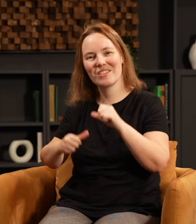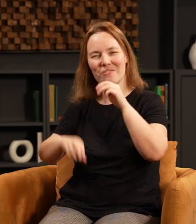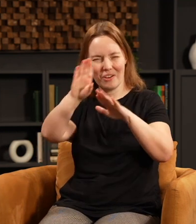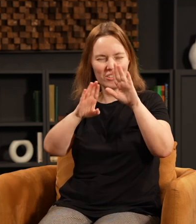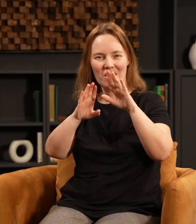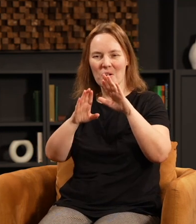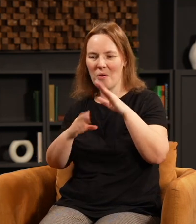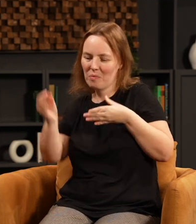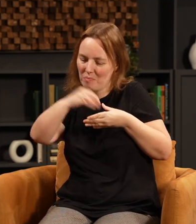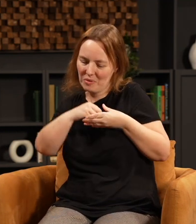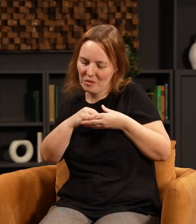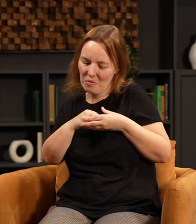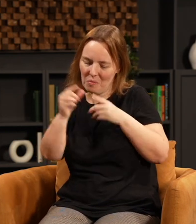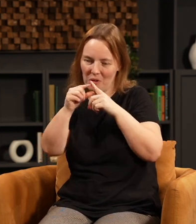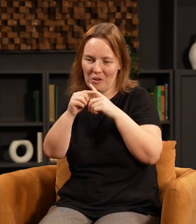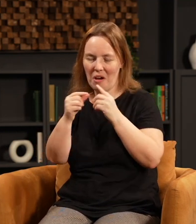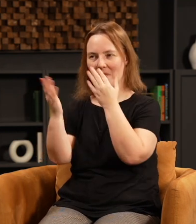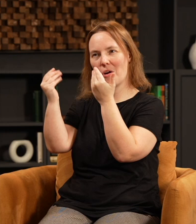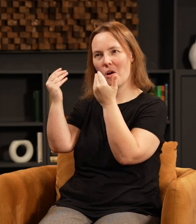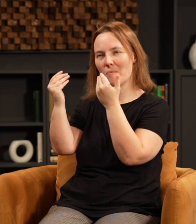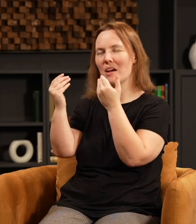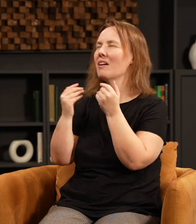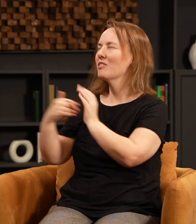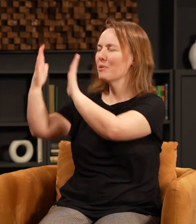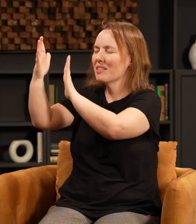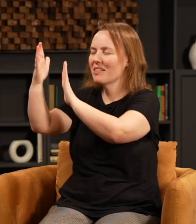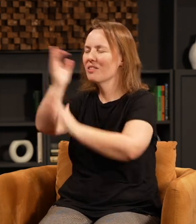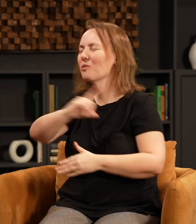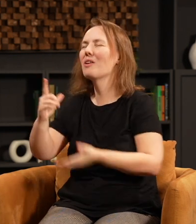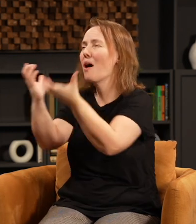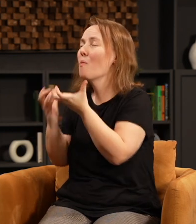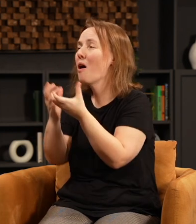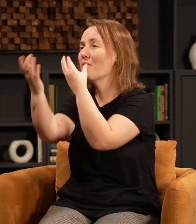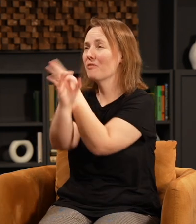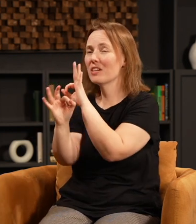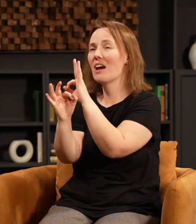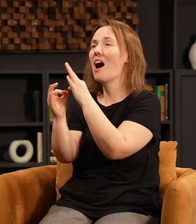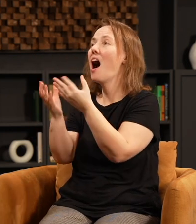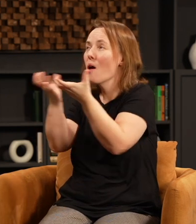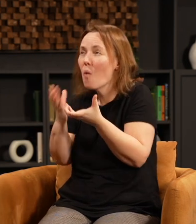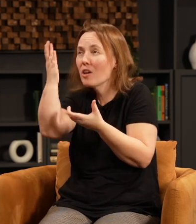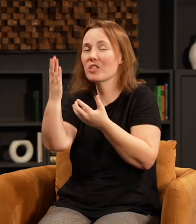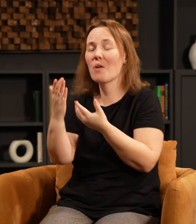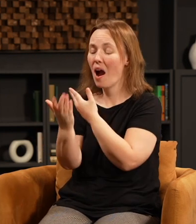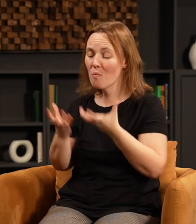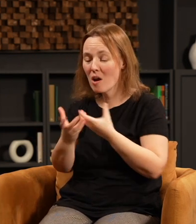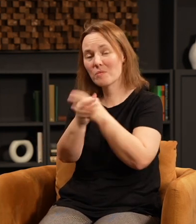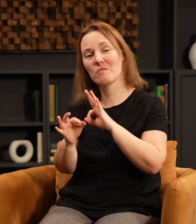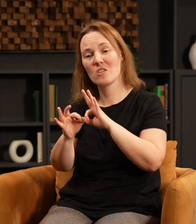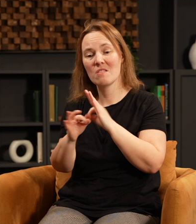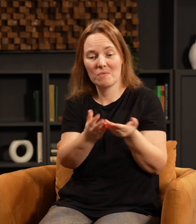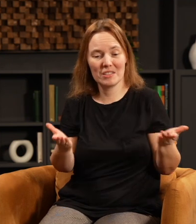of hope in our heart or just his presence. We say, oh, Lord, I want freedom. Lord, I want you. I want to be free from this